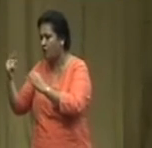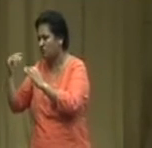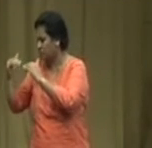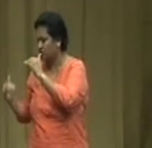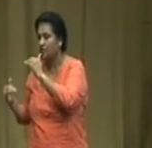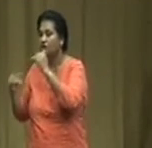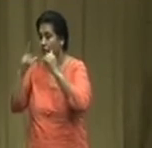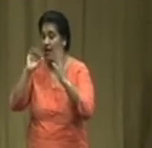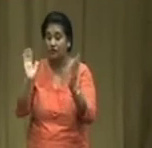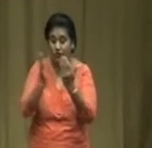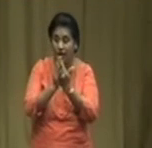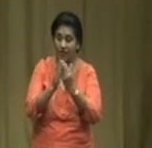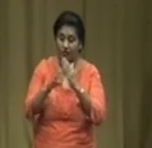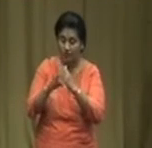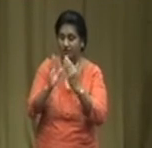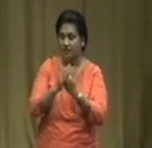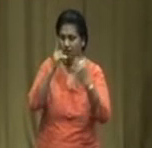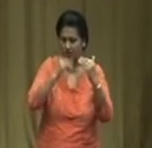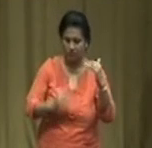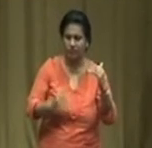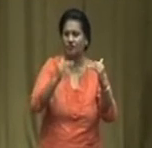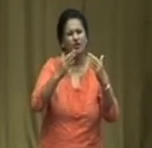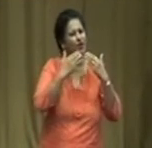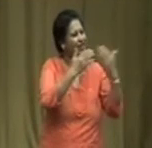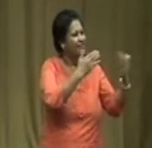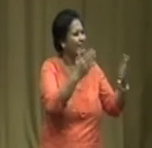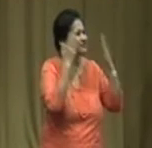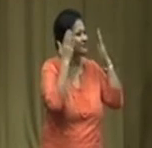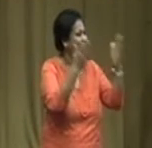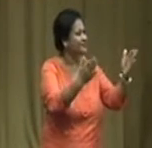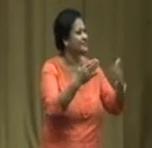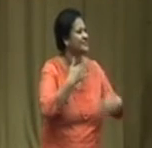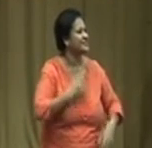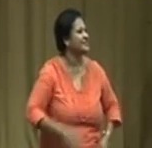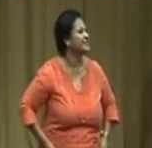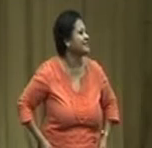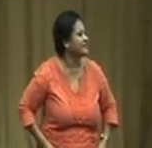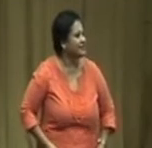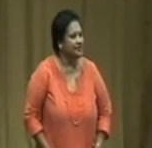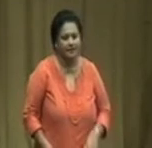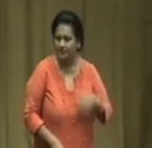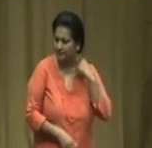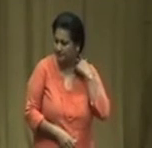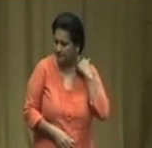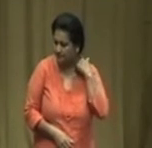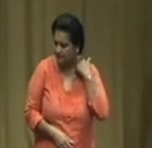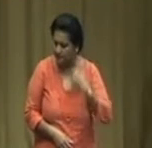attention and look forward to having a conversation, and if time permits,